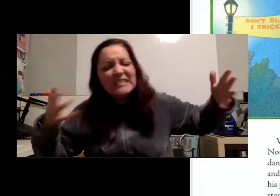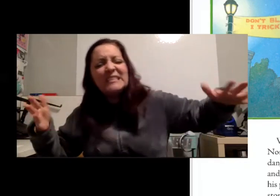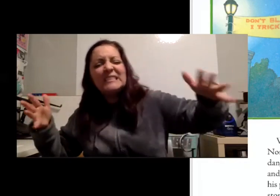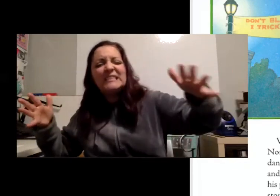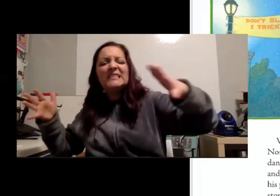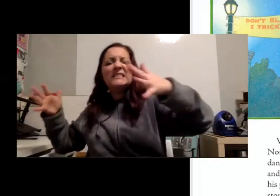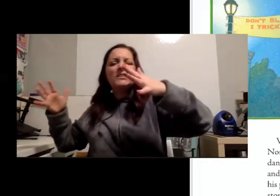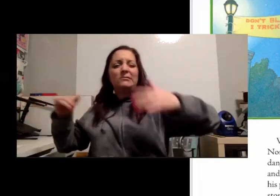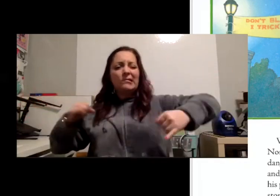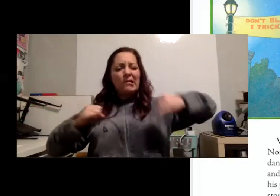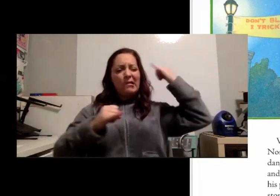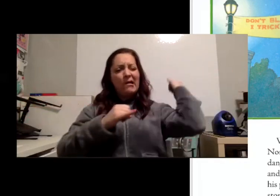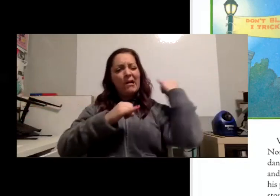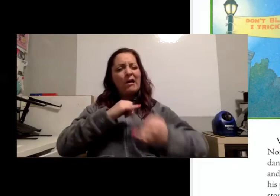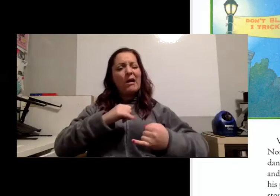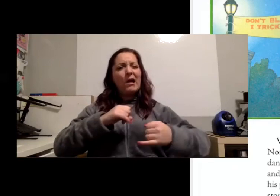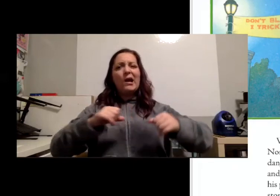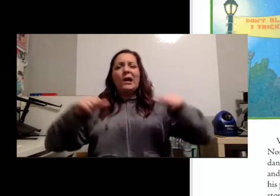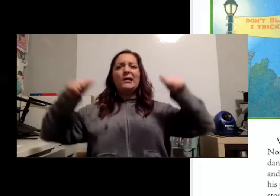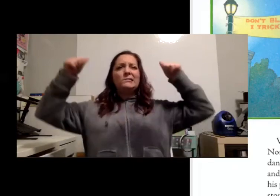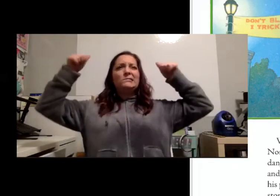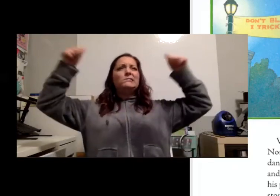see.